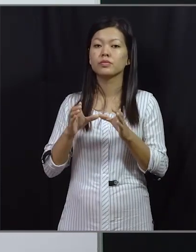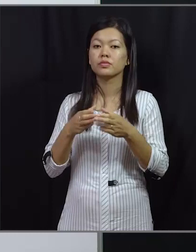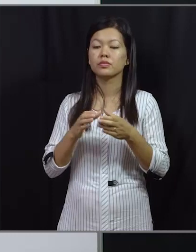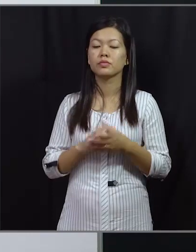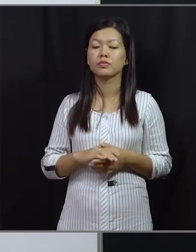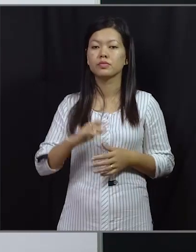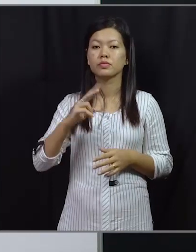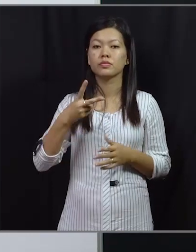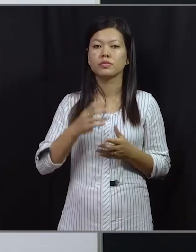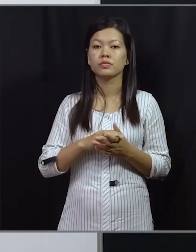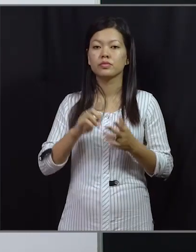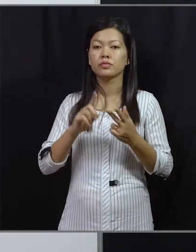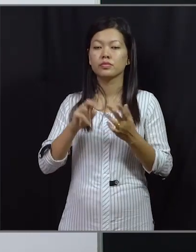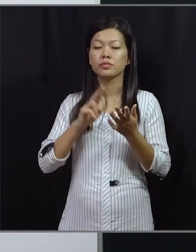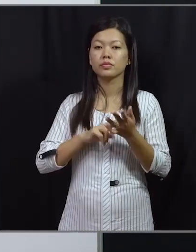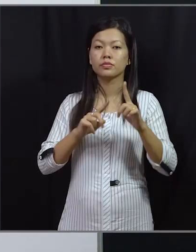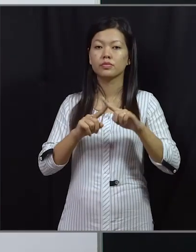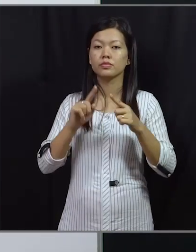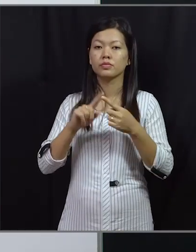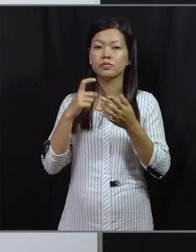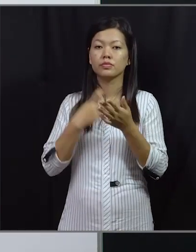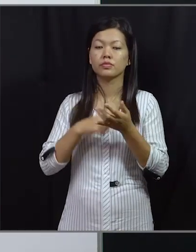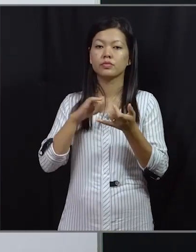The second one, intersecting sets.